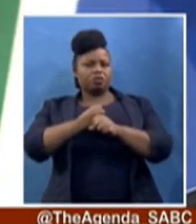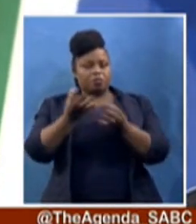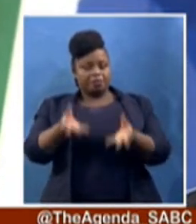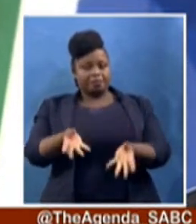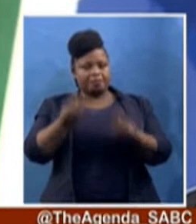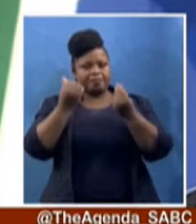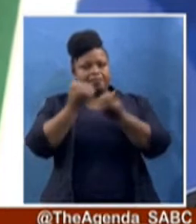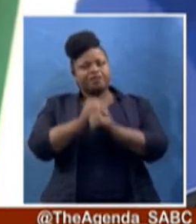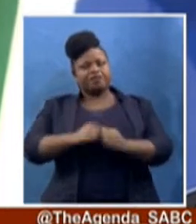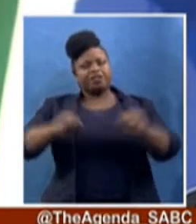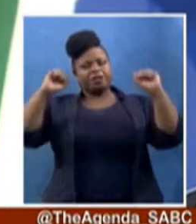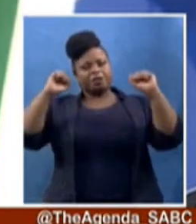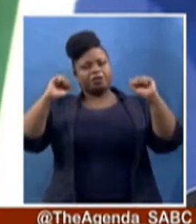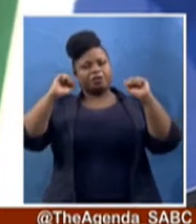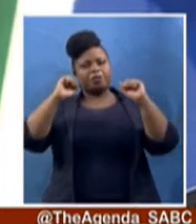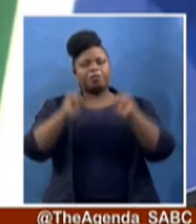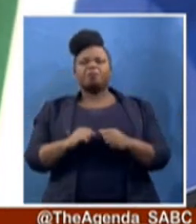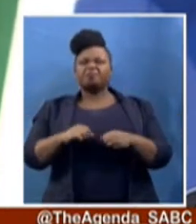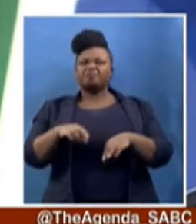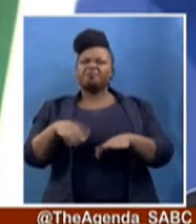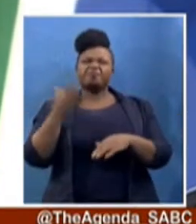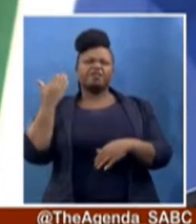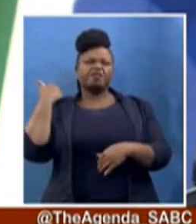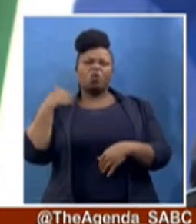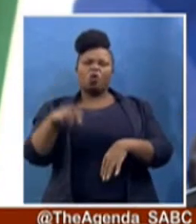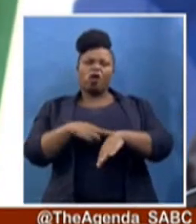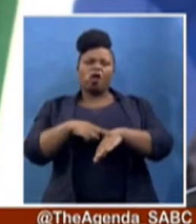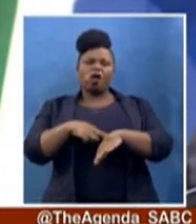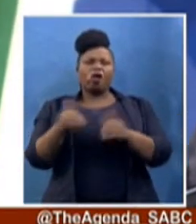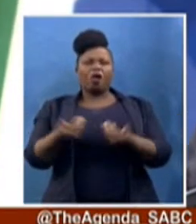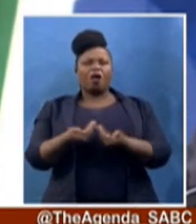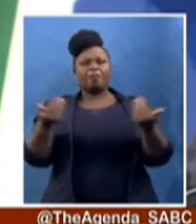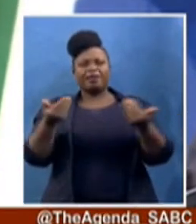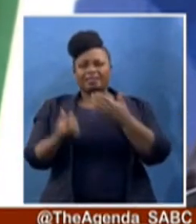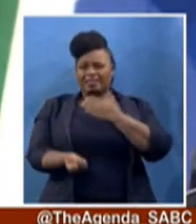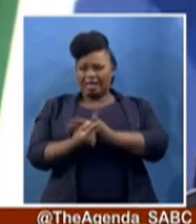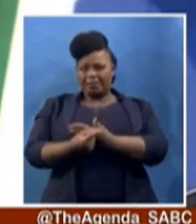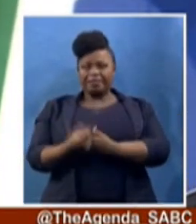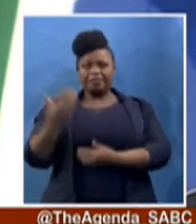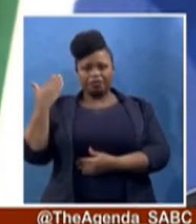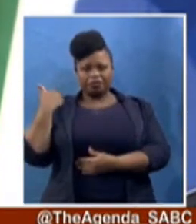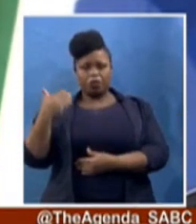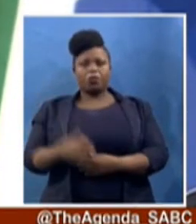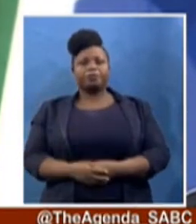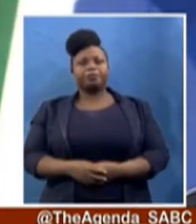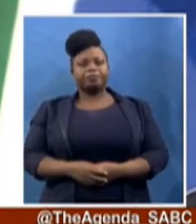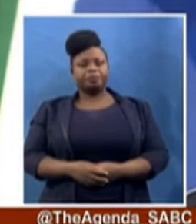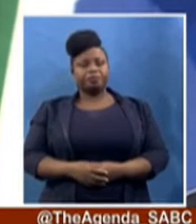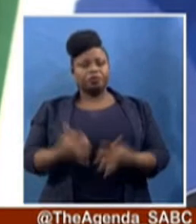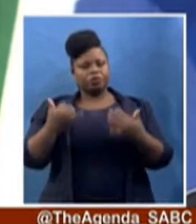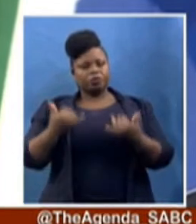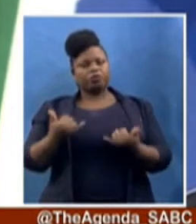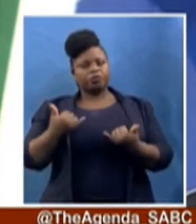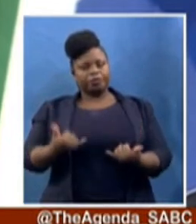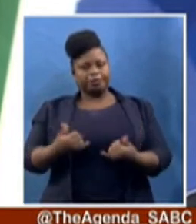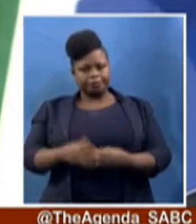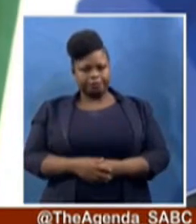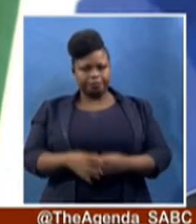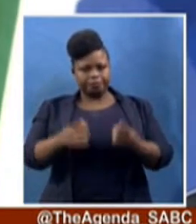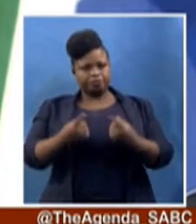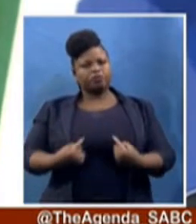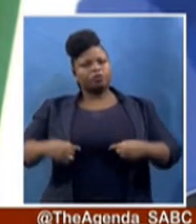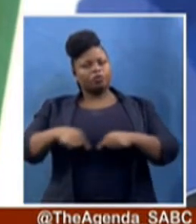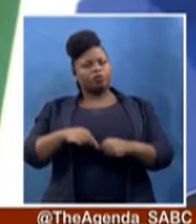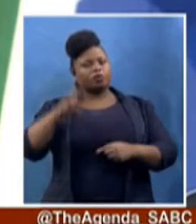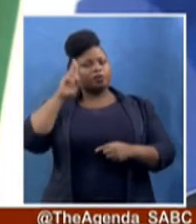apartheid misrule. On this day, we recall the historic events of